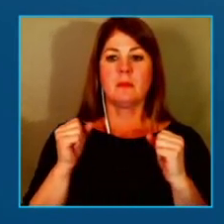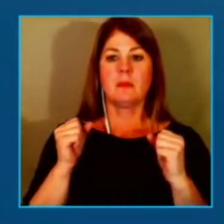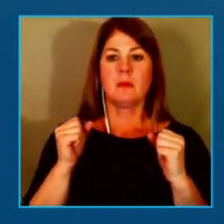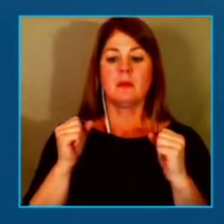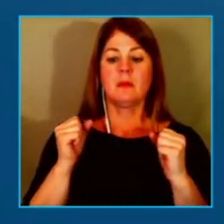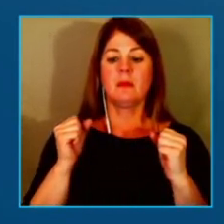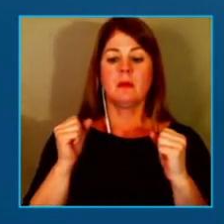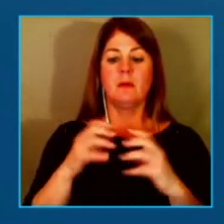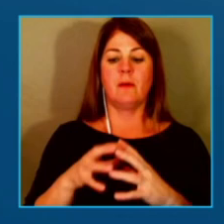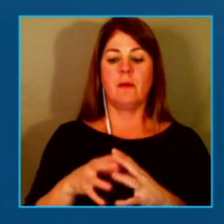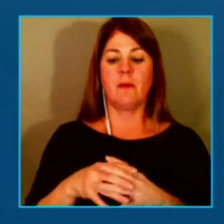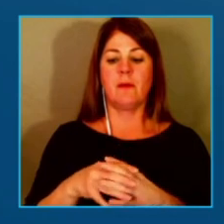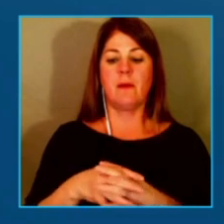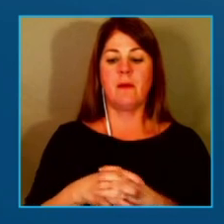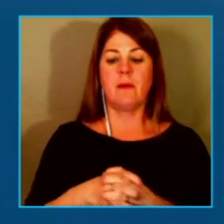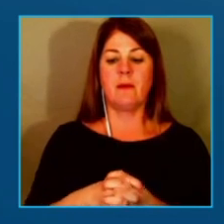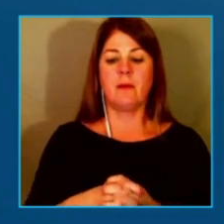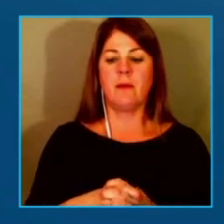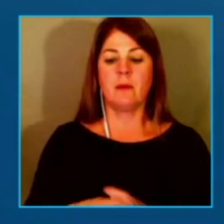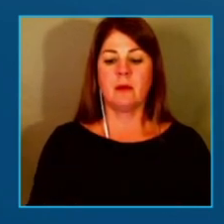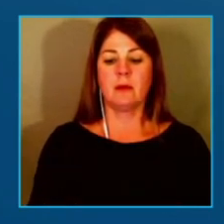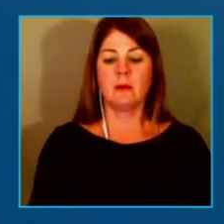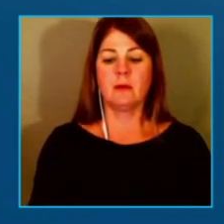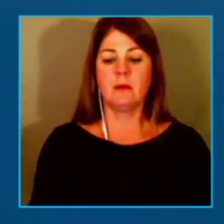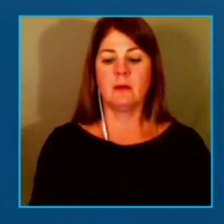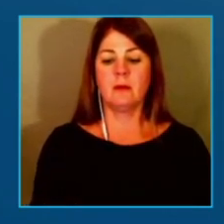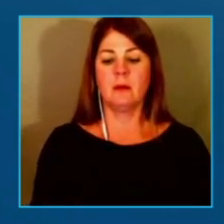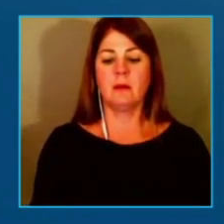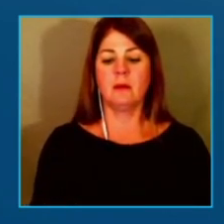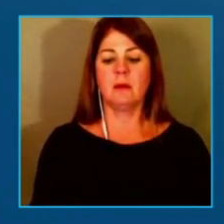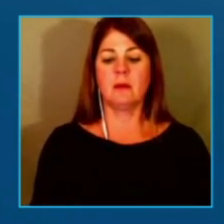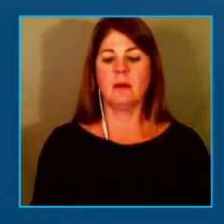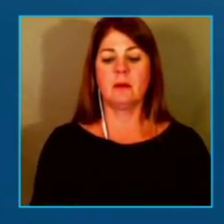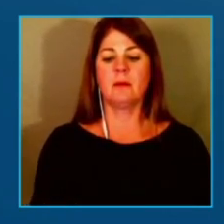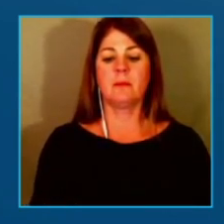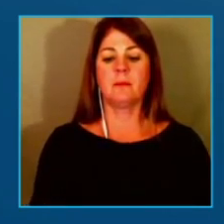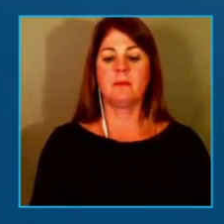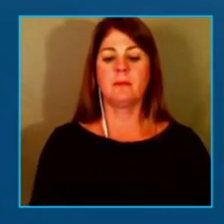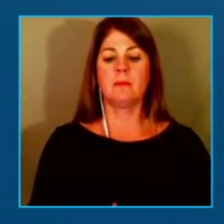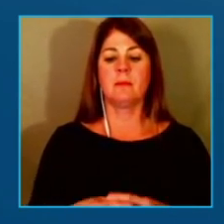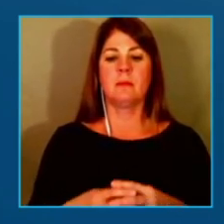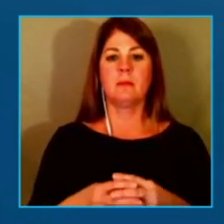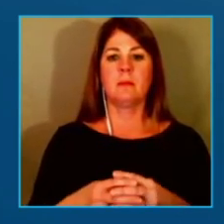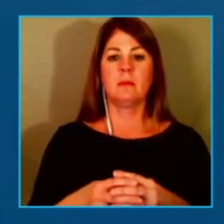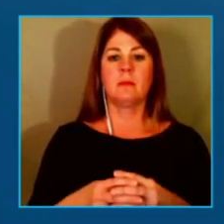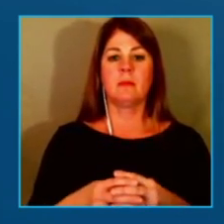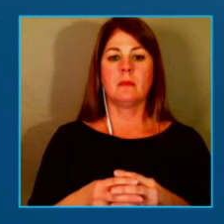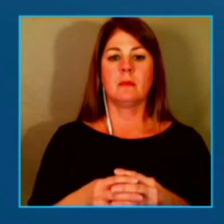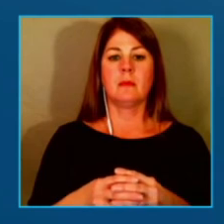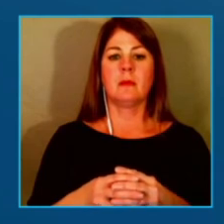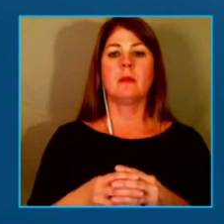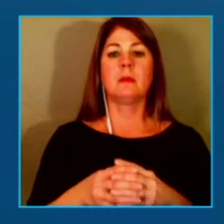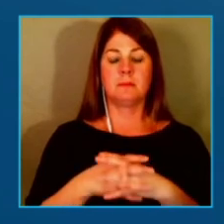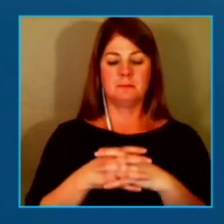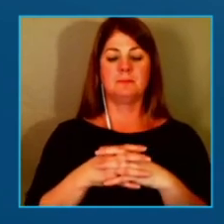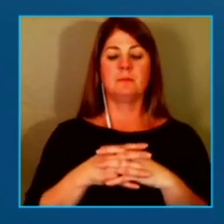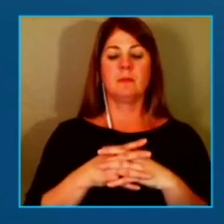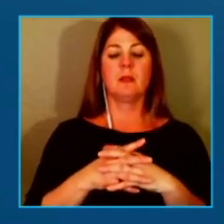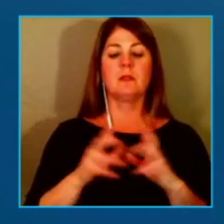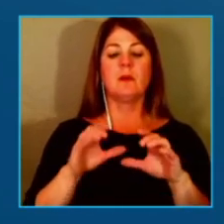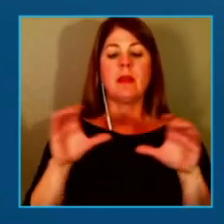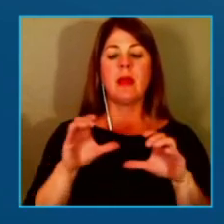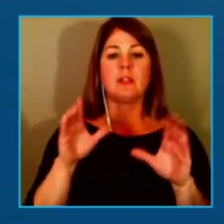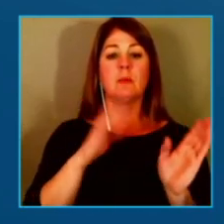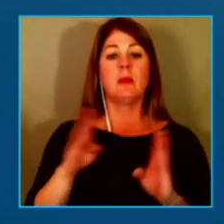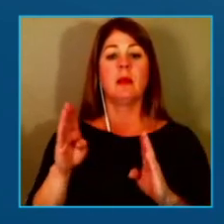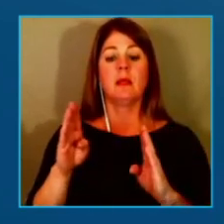as an exhibit to her answer to a challenge. So it's unclear what affirmative action plan Chair